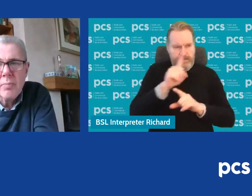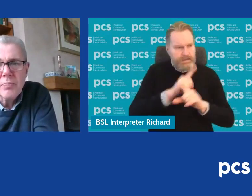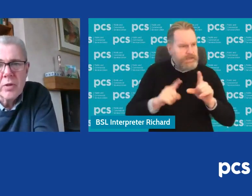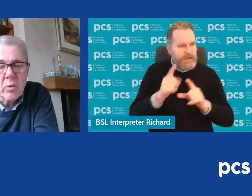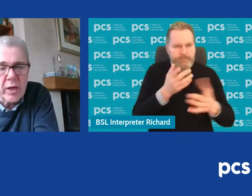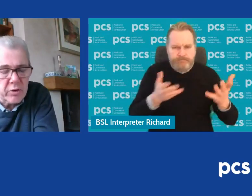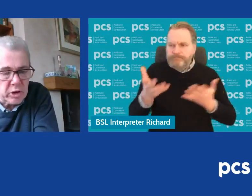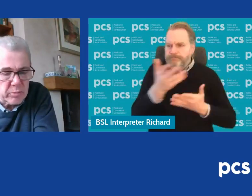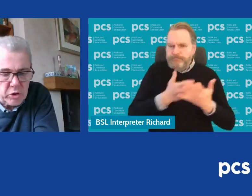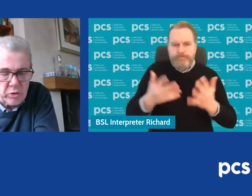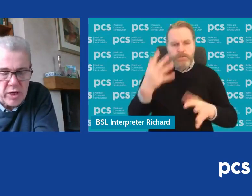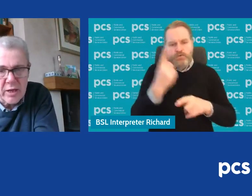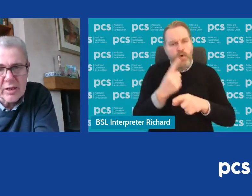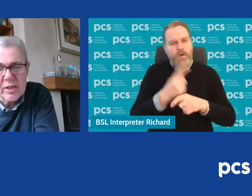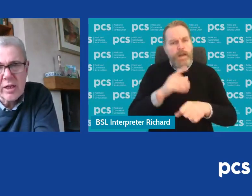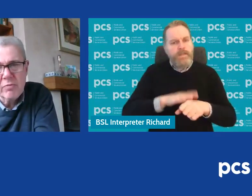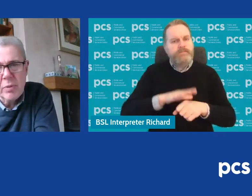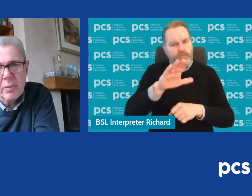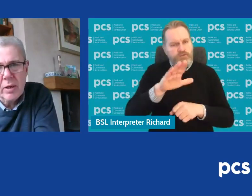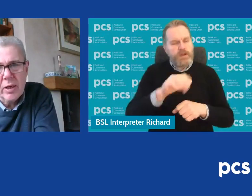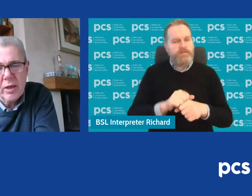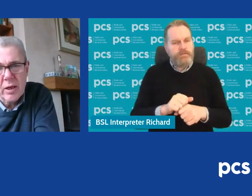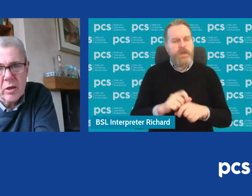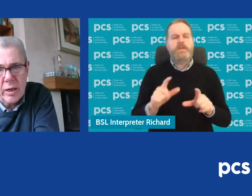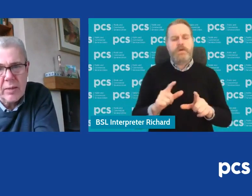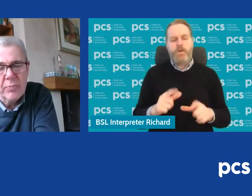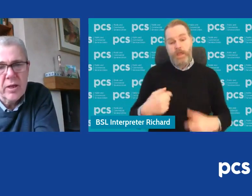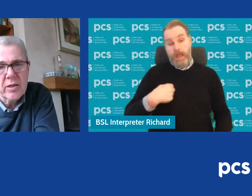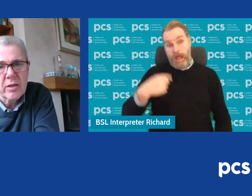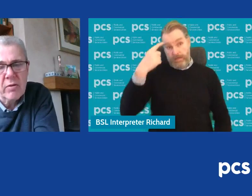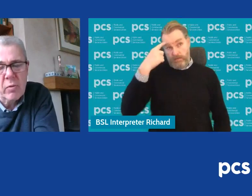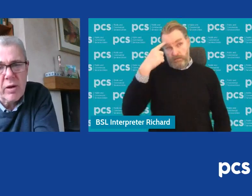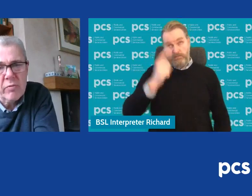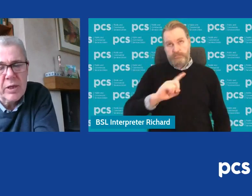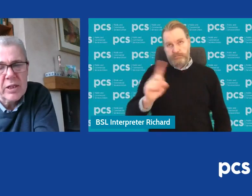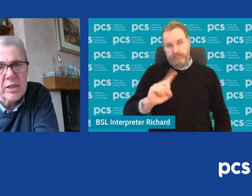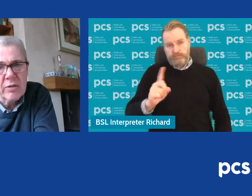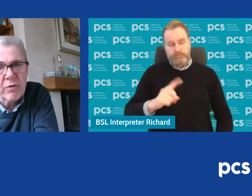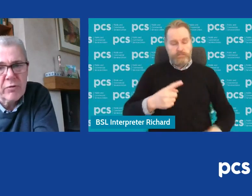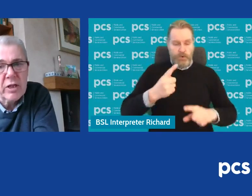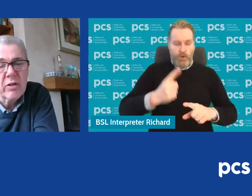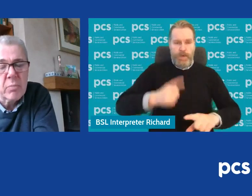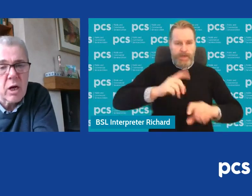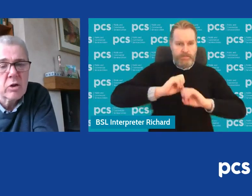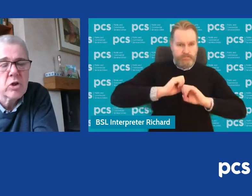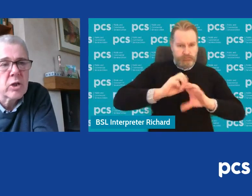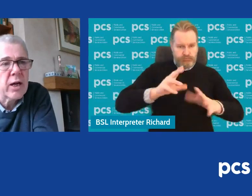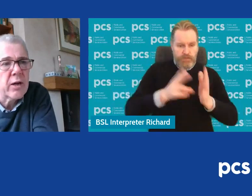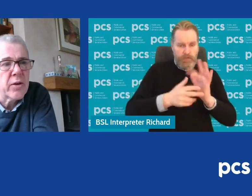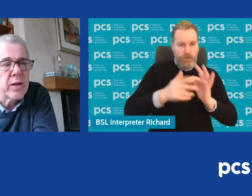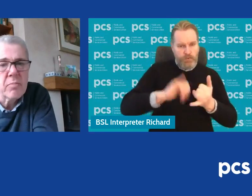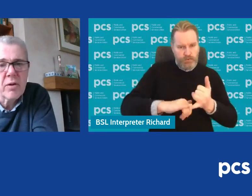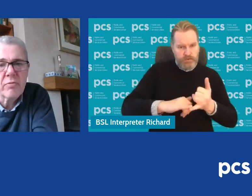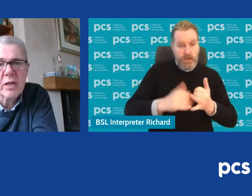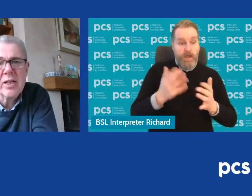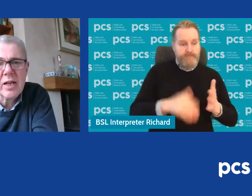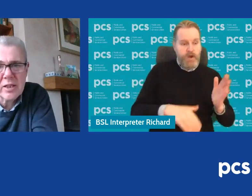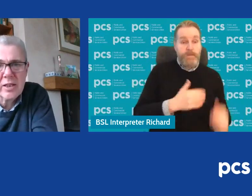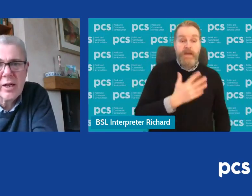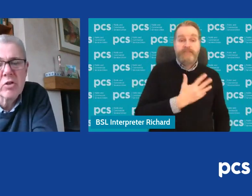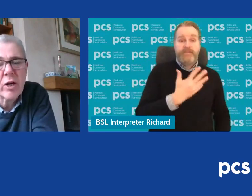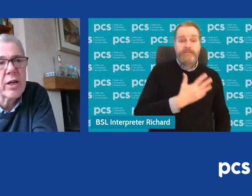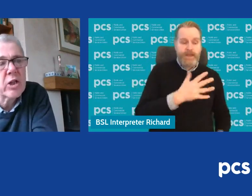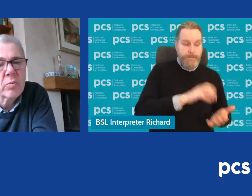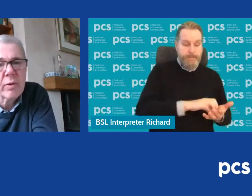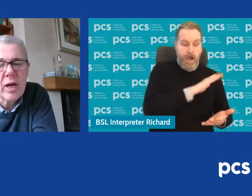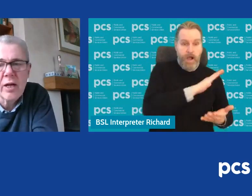So the way I thought I would do that is to give people a quick update of where we've been since the 15th of March and the fantastic